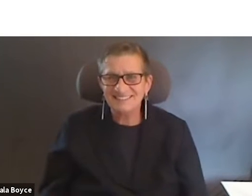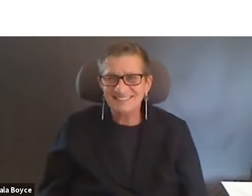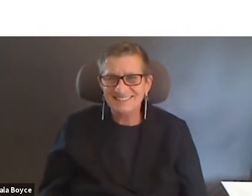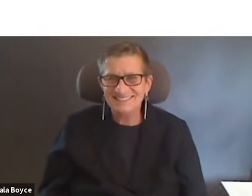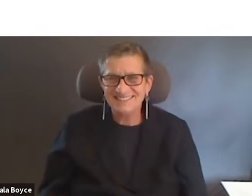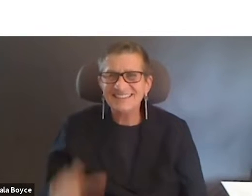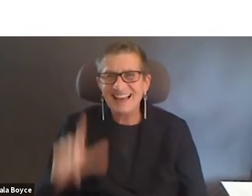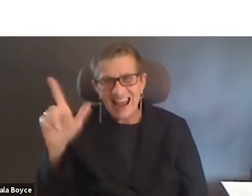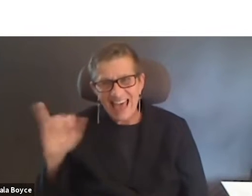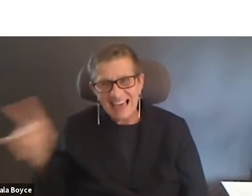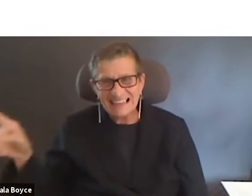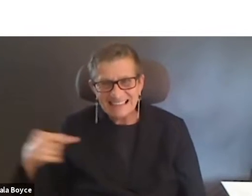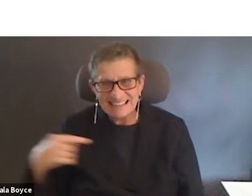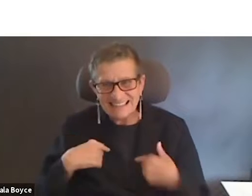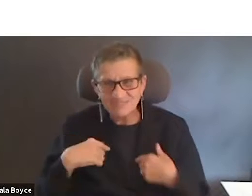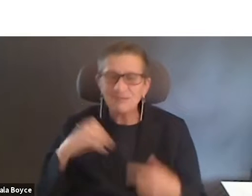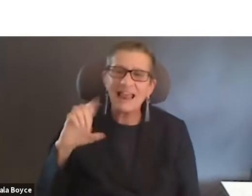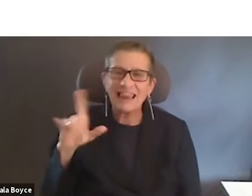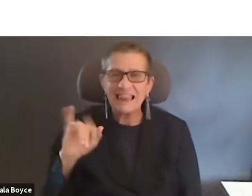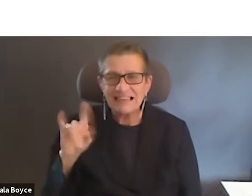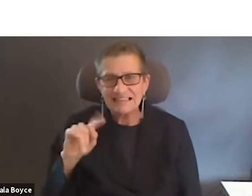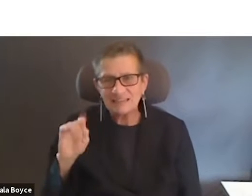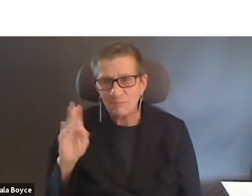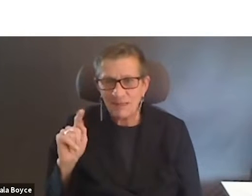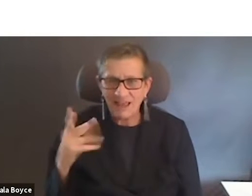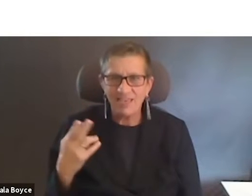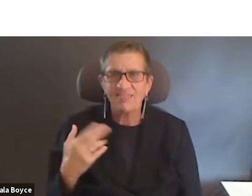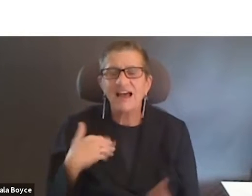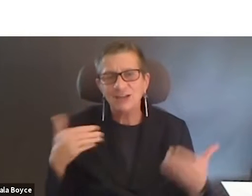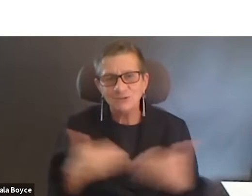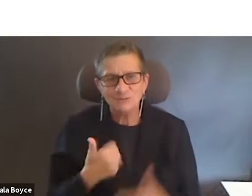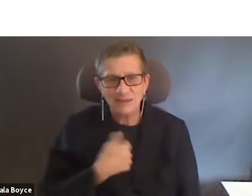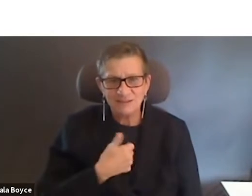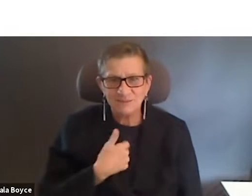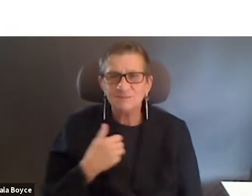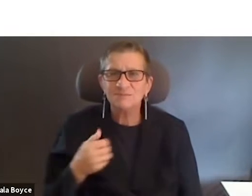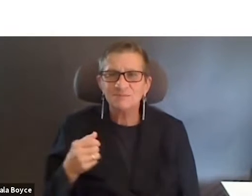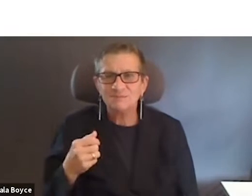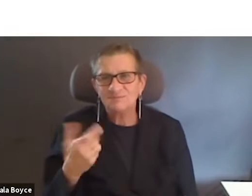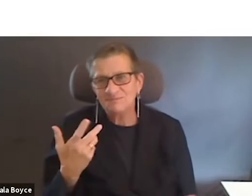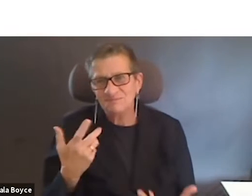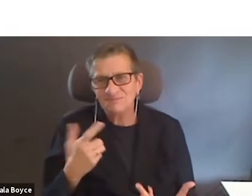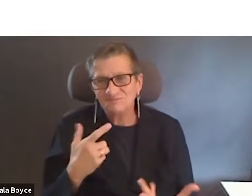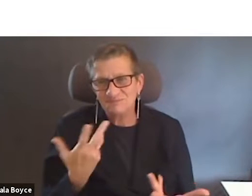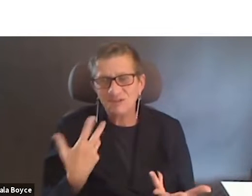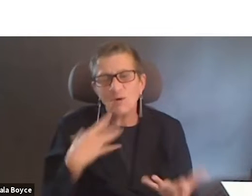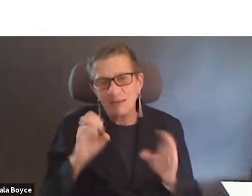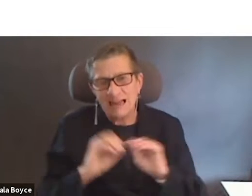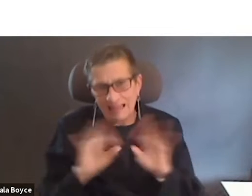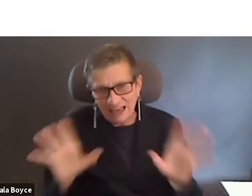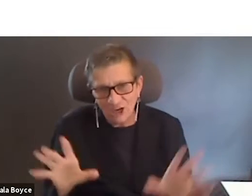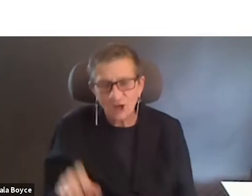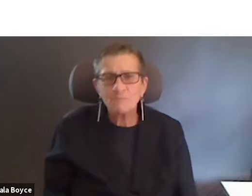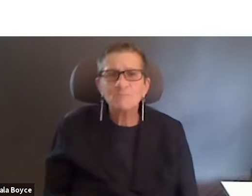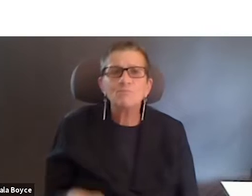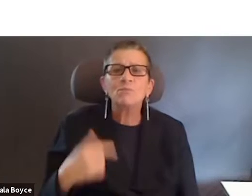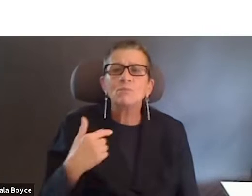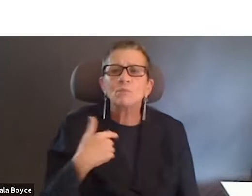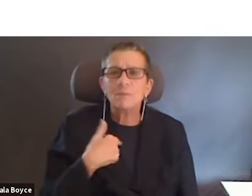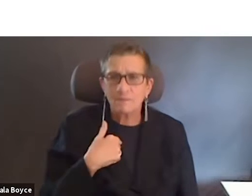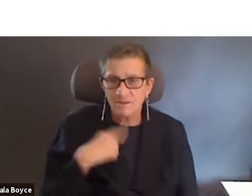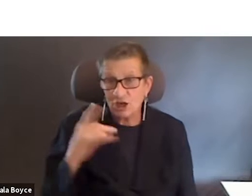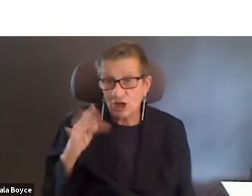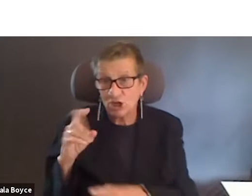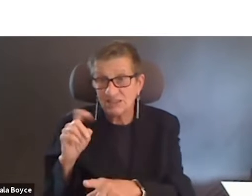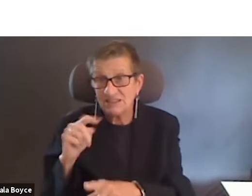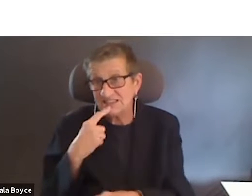Yeah, this is Liz or Elizabeth speaking. I know I introduced myself both ways, so just to be clear there. And as Kirsten said,